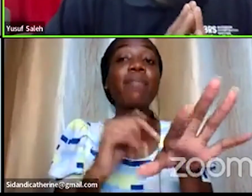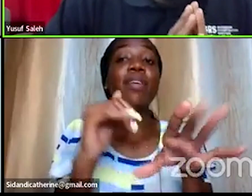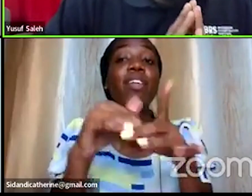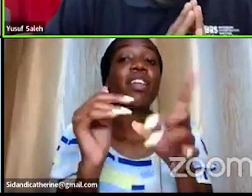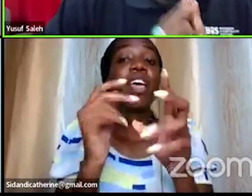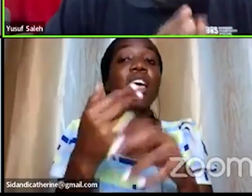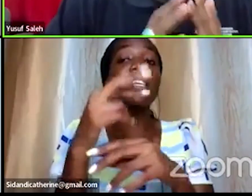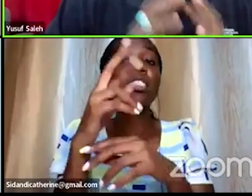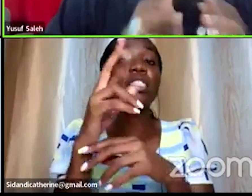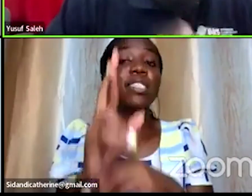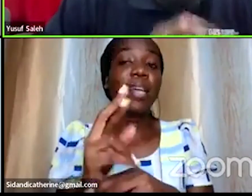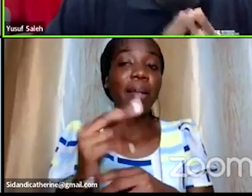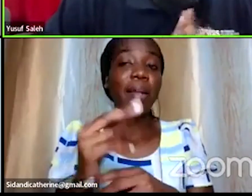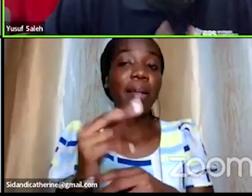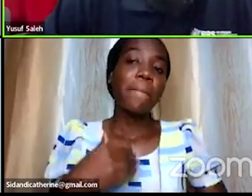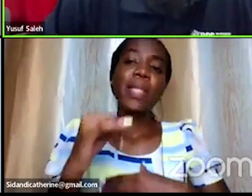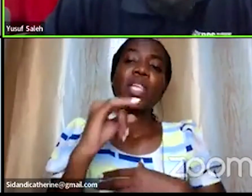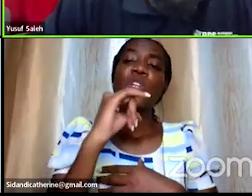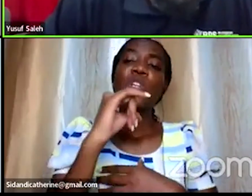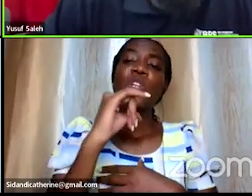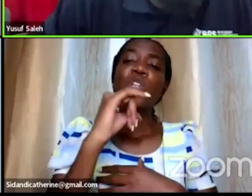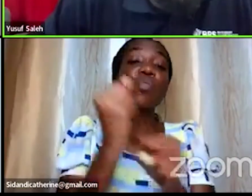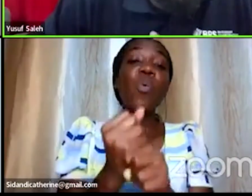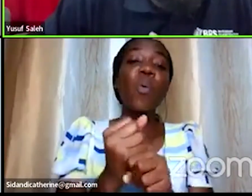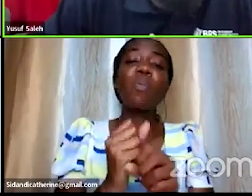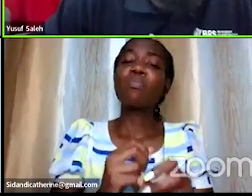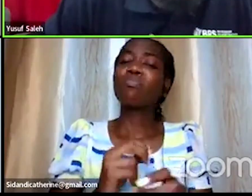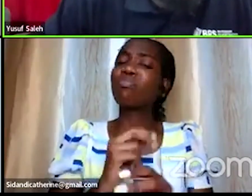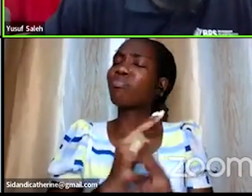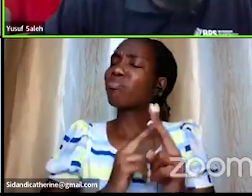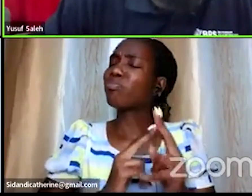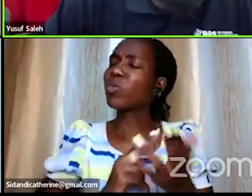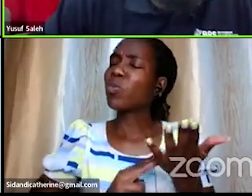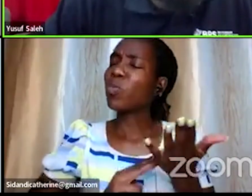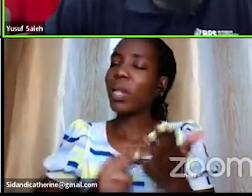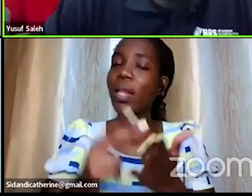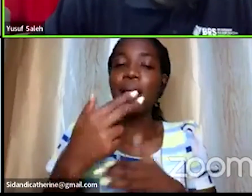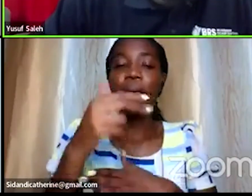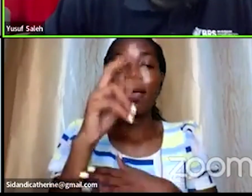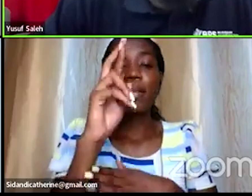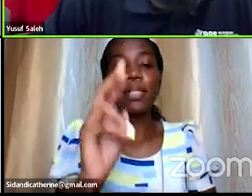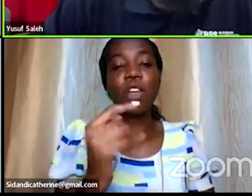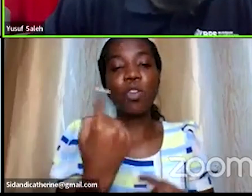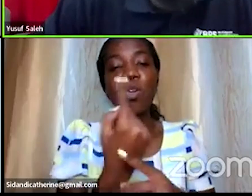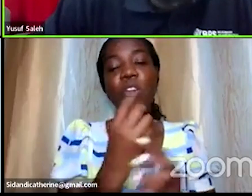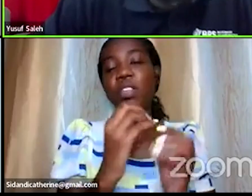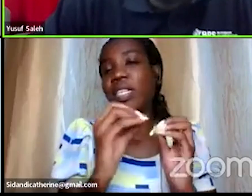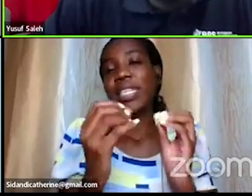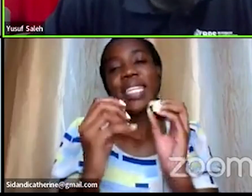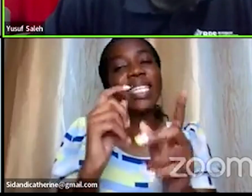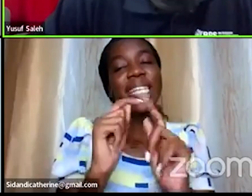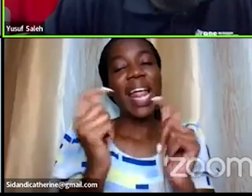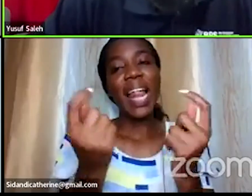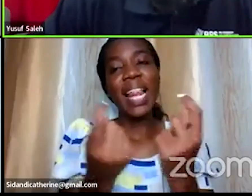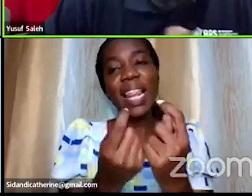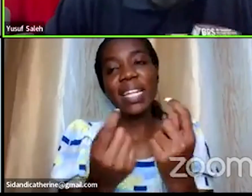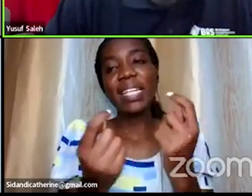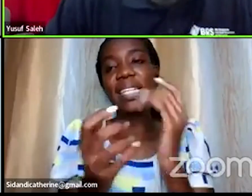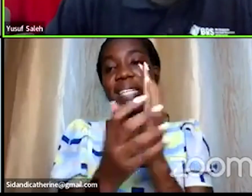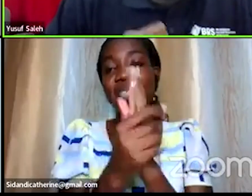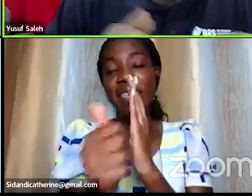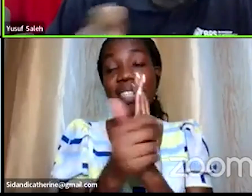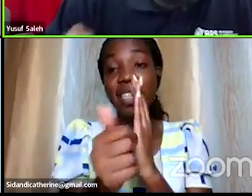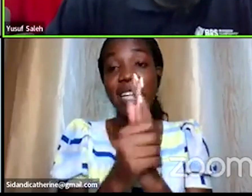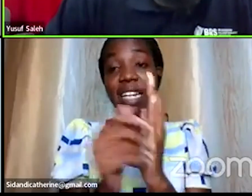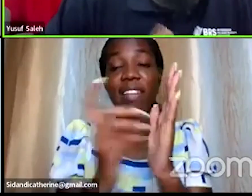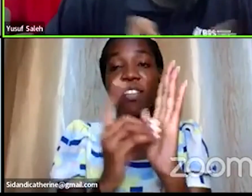like did pure HR, the heavy HR that people talk about nowadays, talent development, training and all that. We